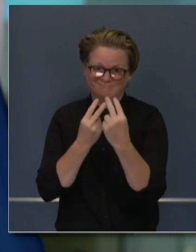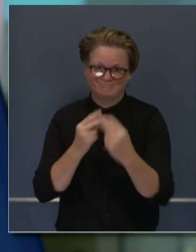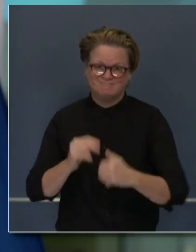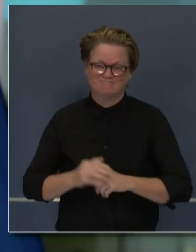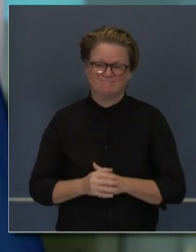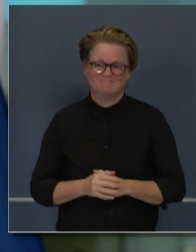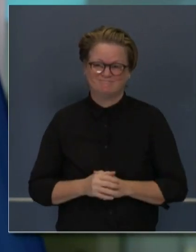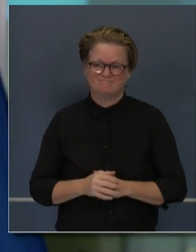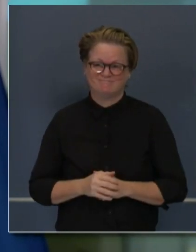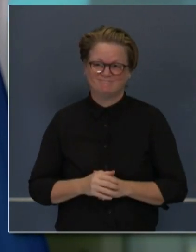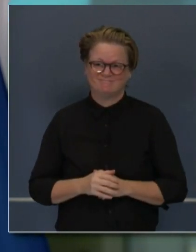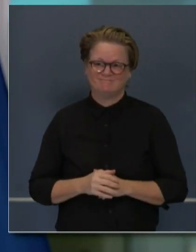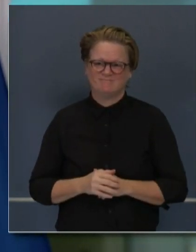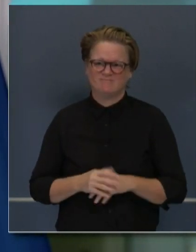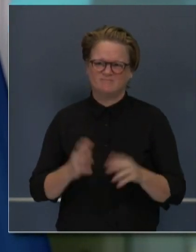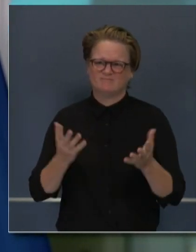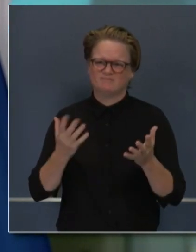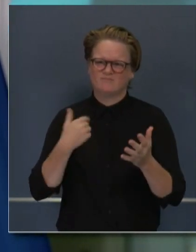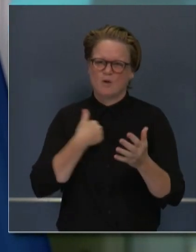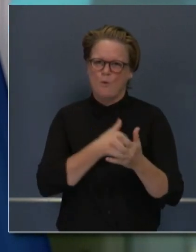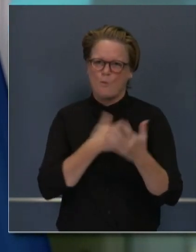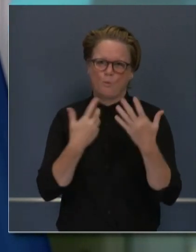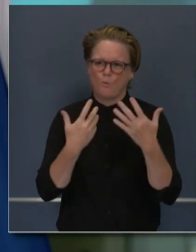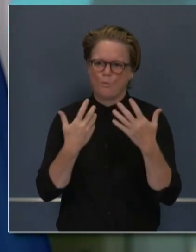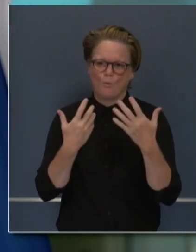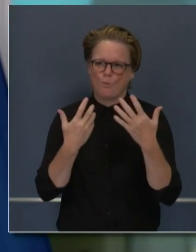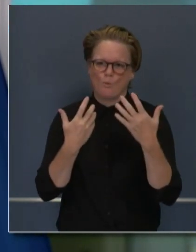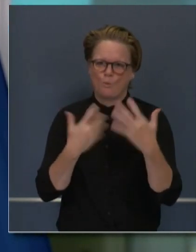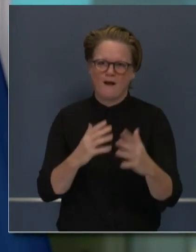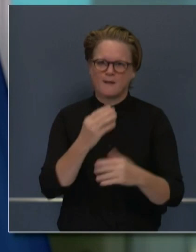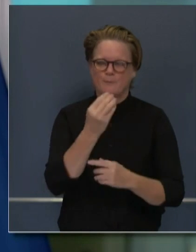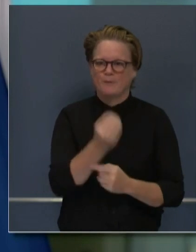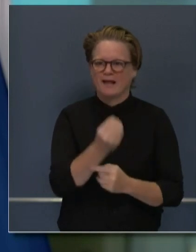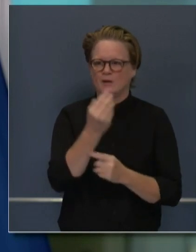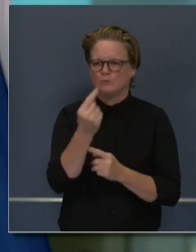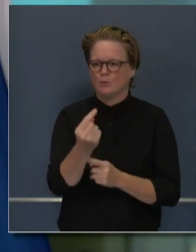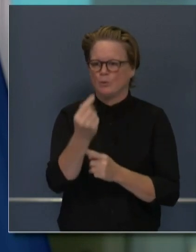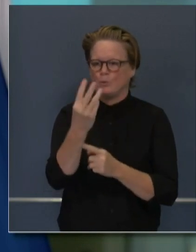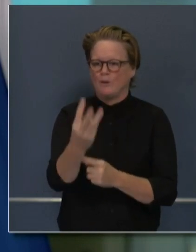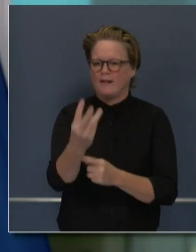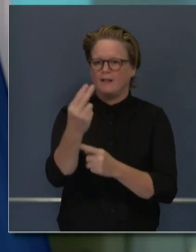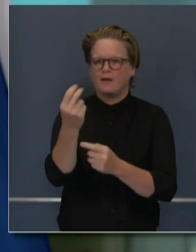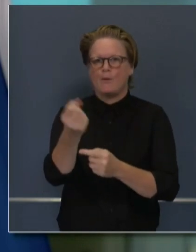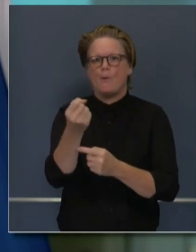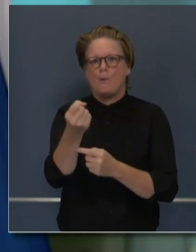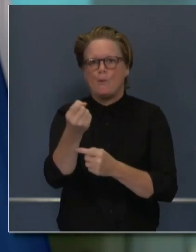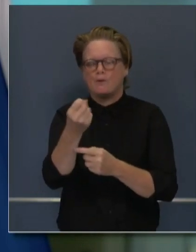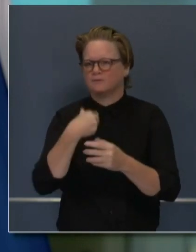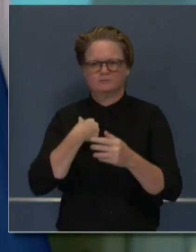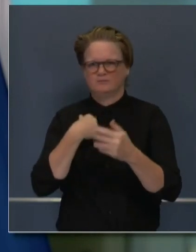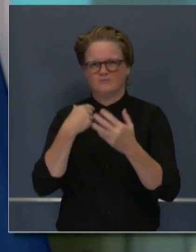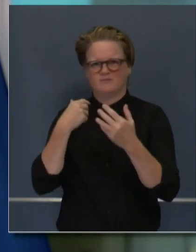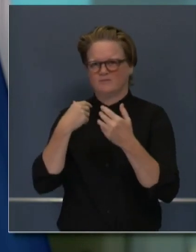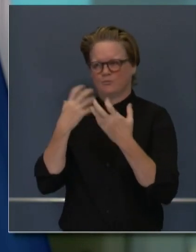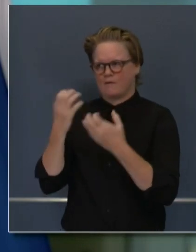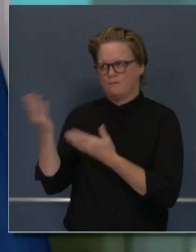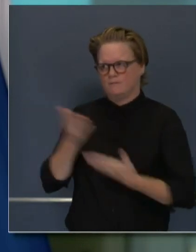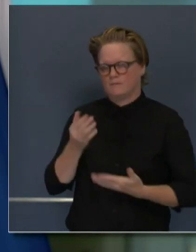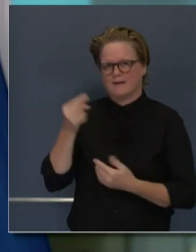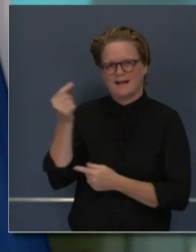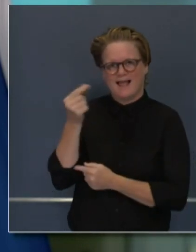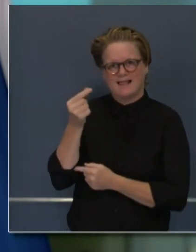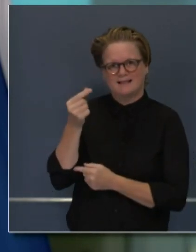not to wait for the usual cadence, Monday, Tuesday, myself, Dr. Galley, in making updates. Expect more